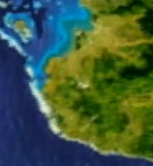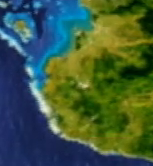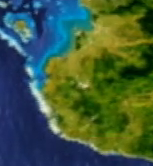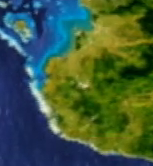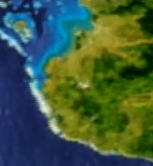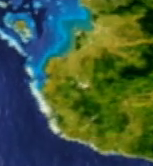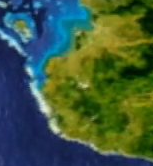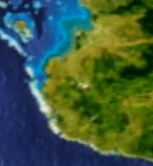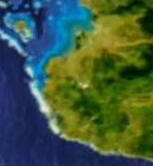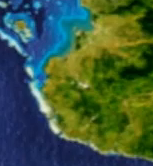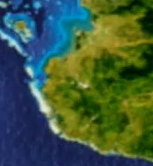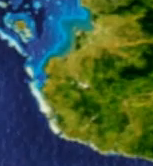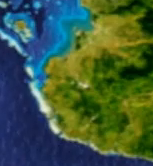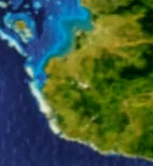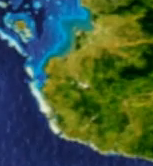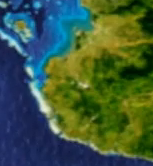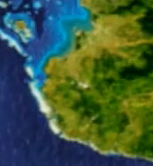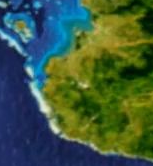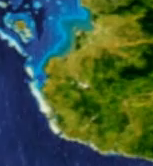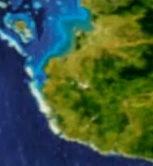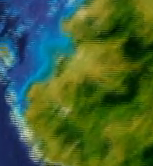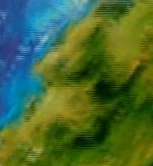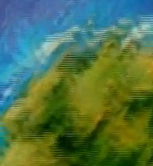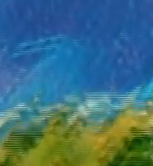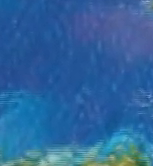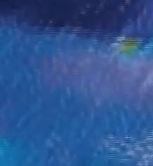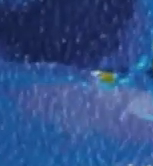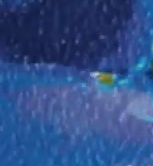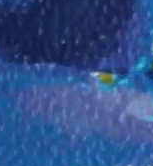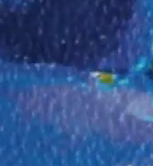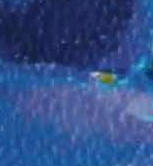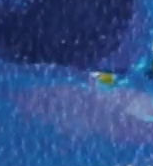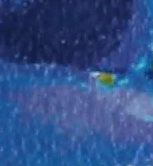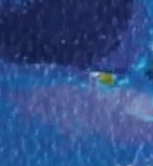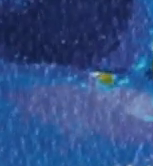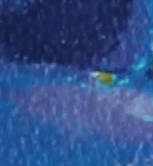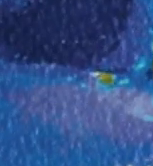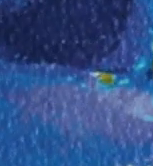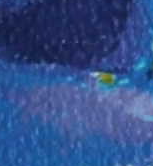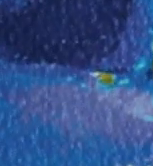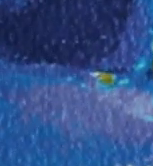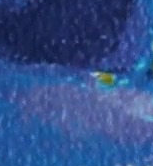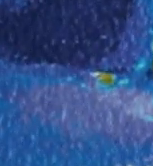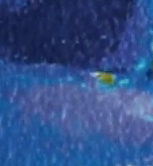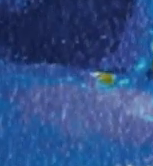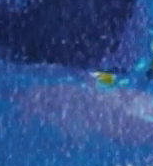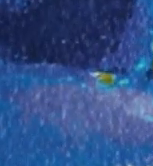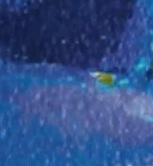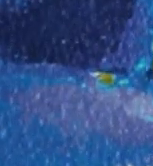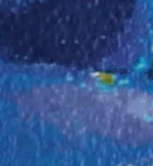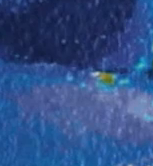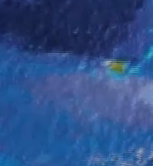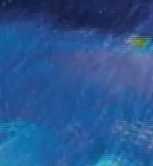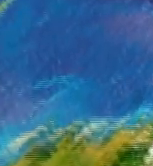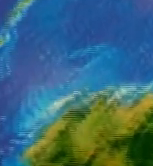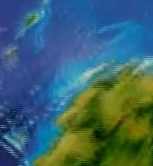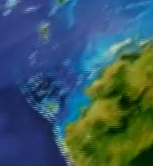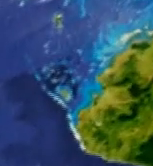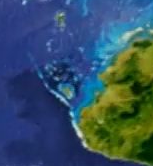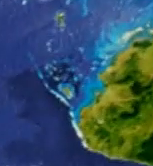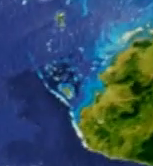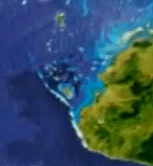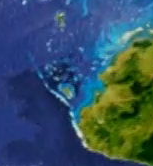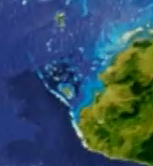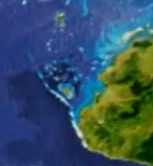there were some heavy showers. In the north, very heavy rain and flooding reported in a number of areas.